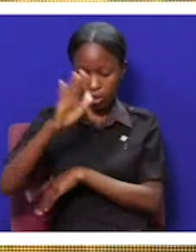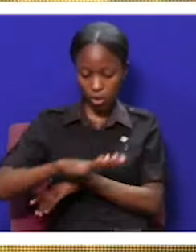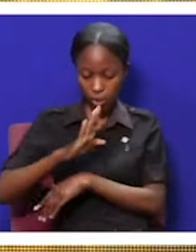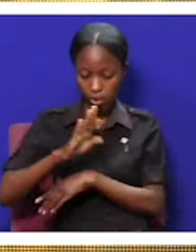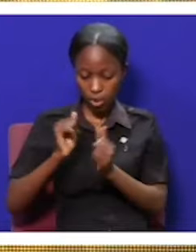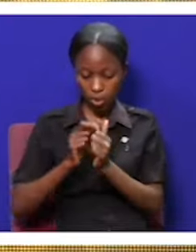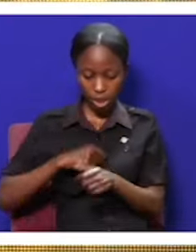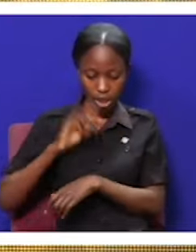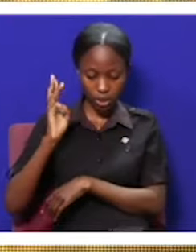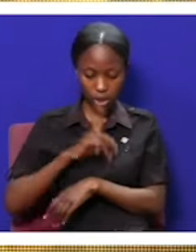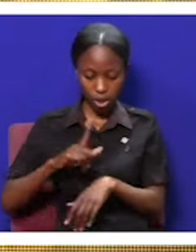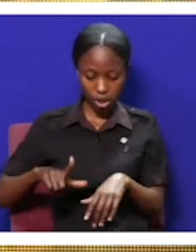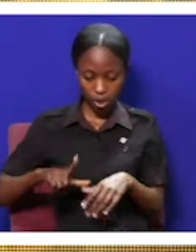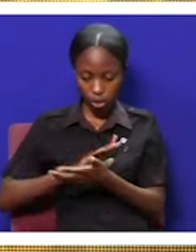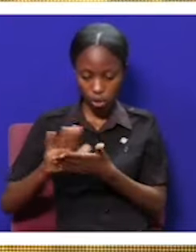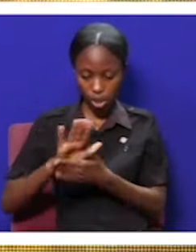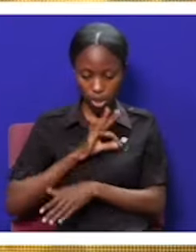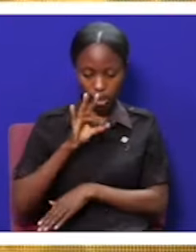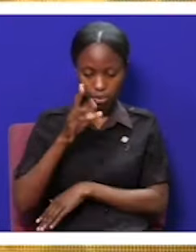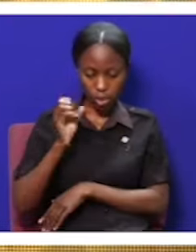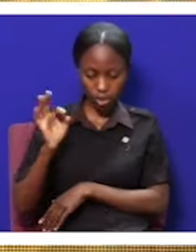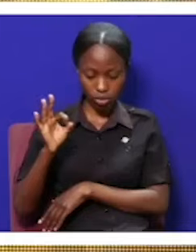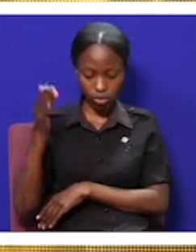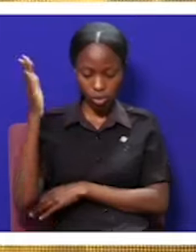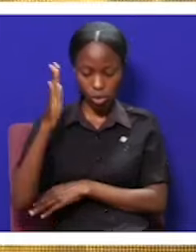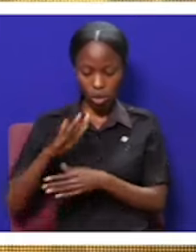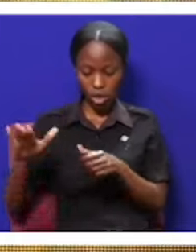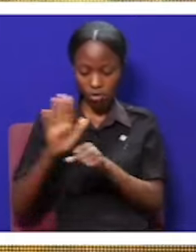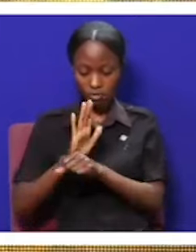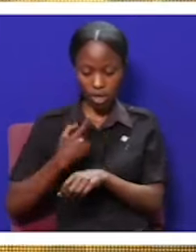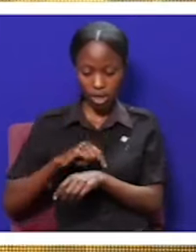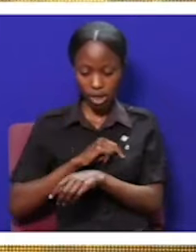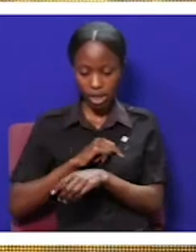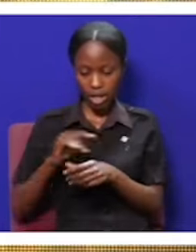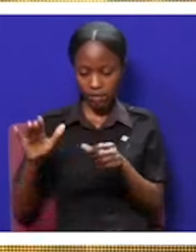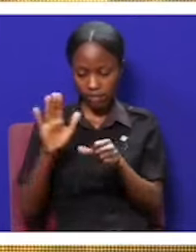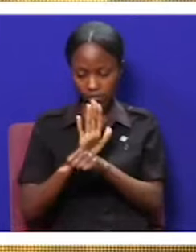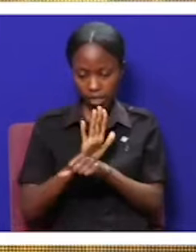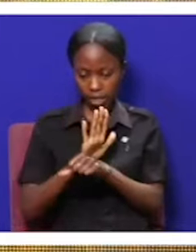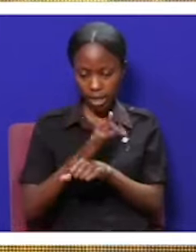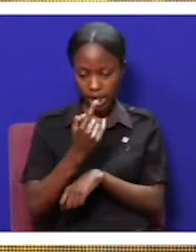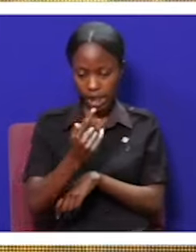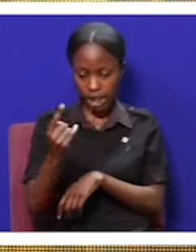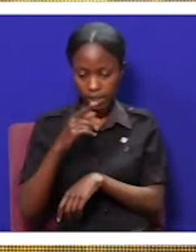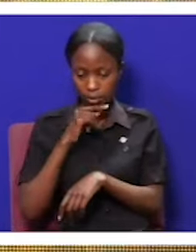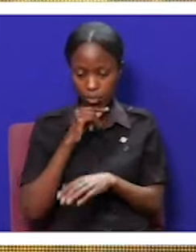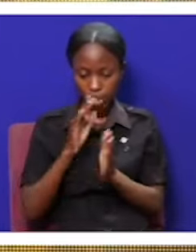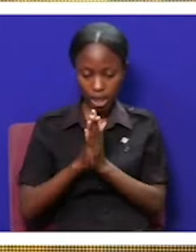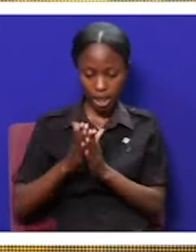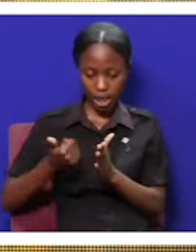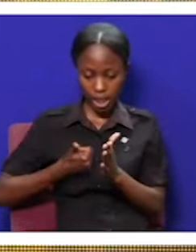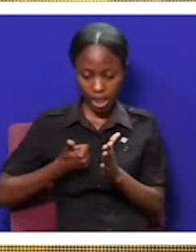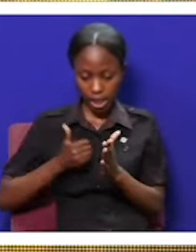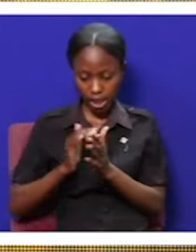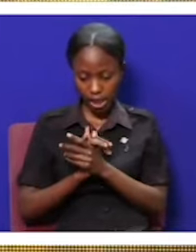with us. Holy Spirit of God, fill us, fill each boy and girl, all